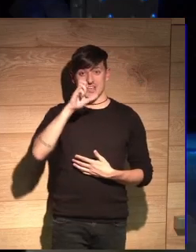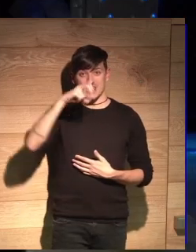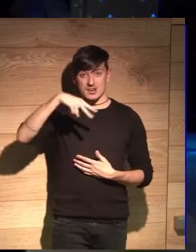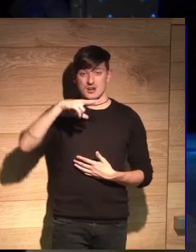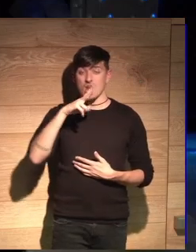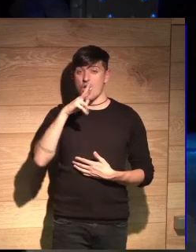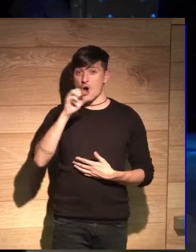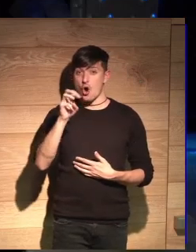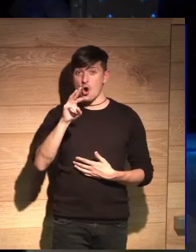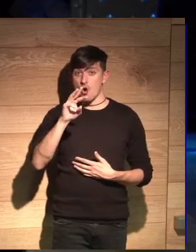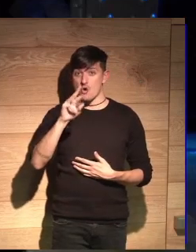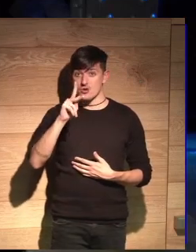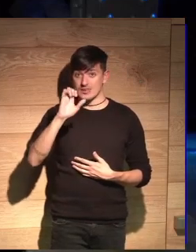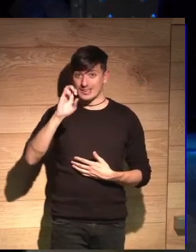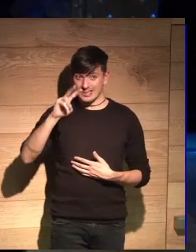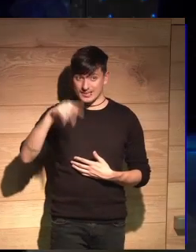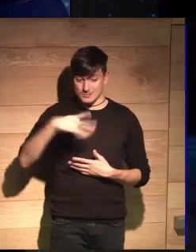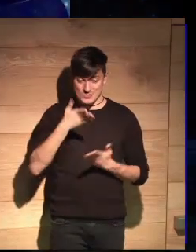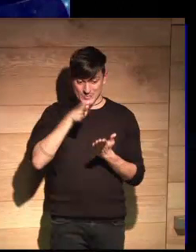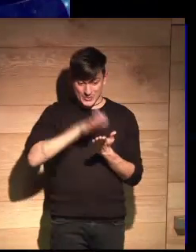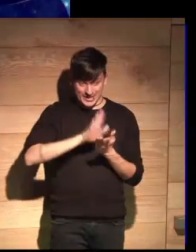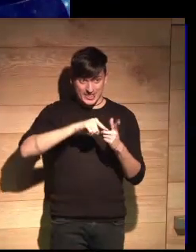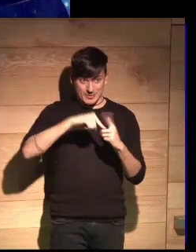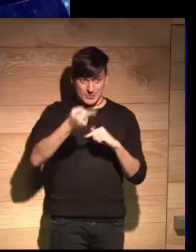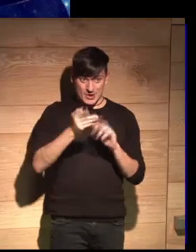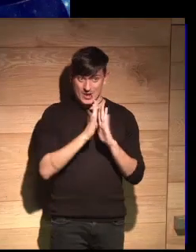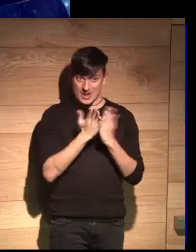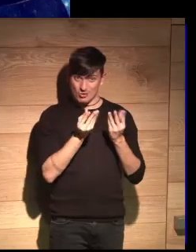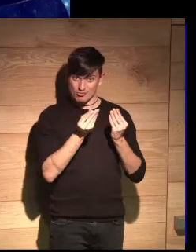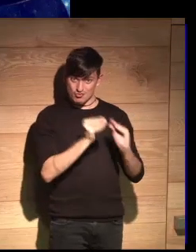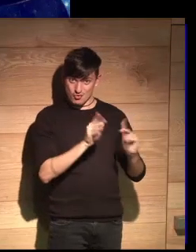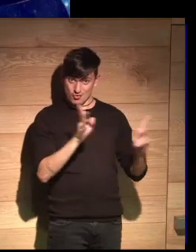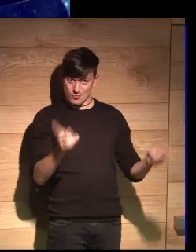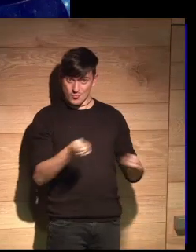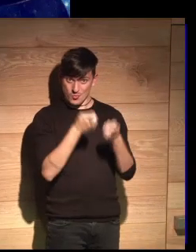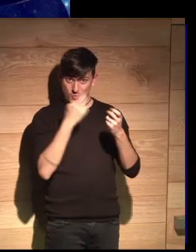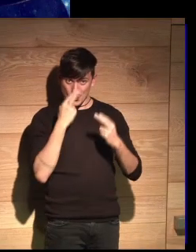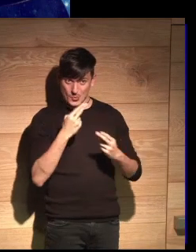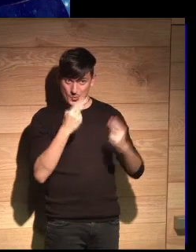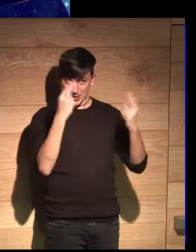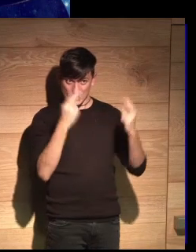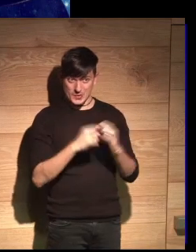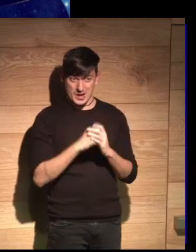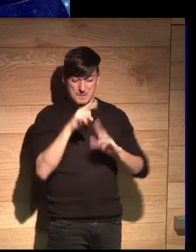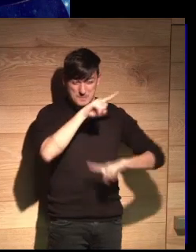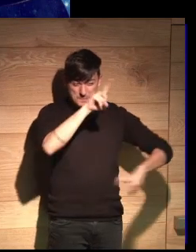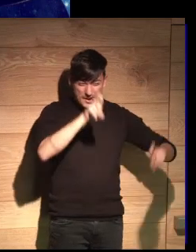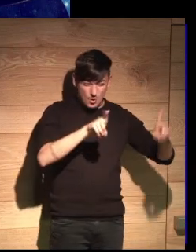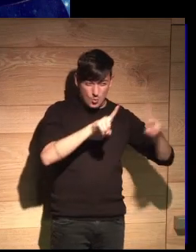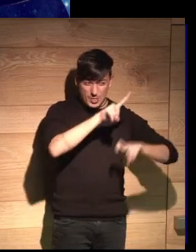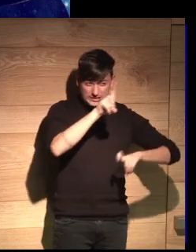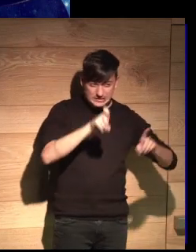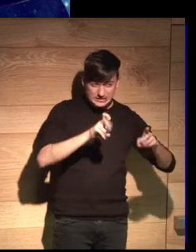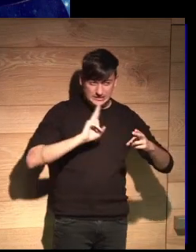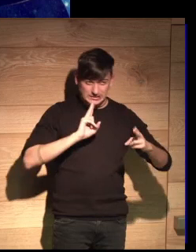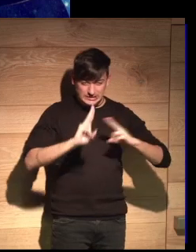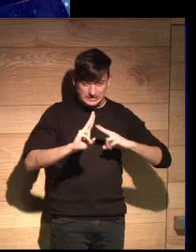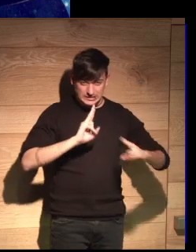I have Stephen Coppens, who published posthumously a book, Brief Answers to Big